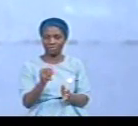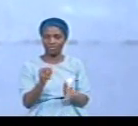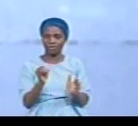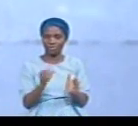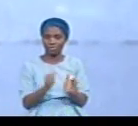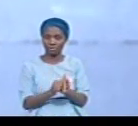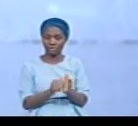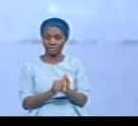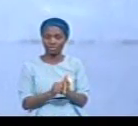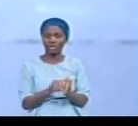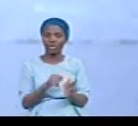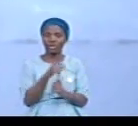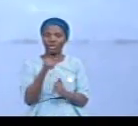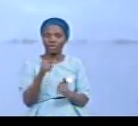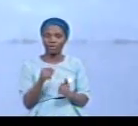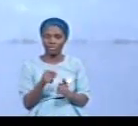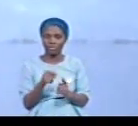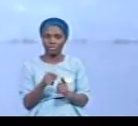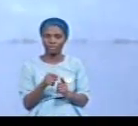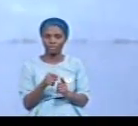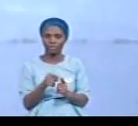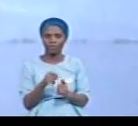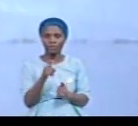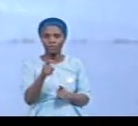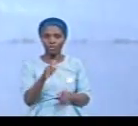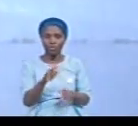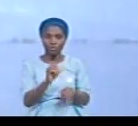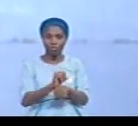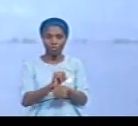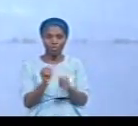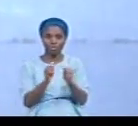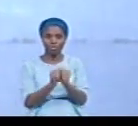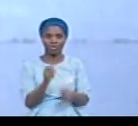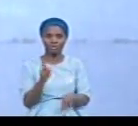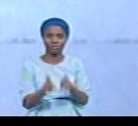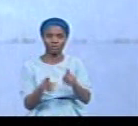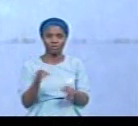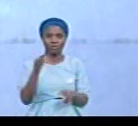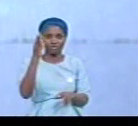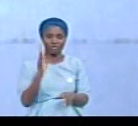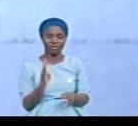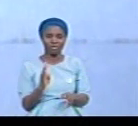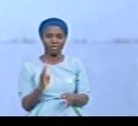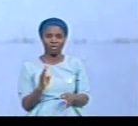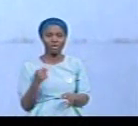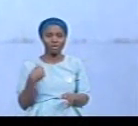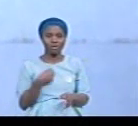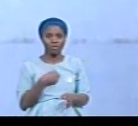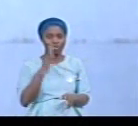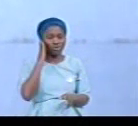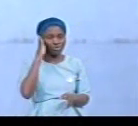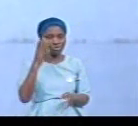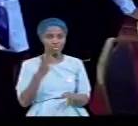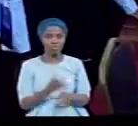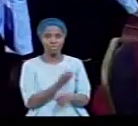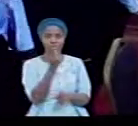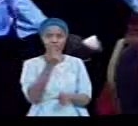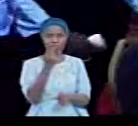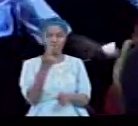be one with all the people of God and we will win the